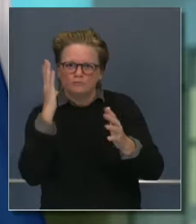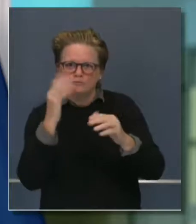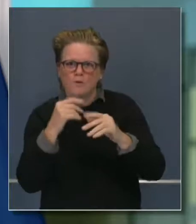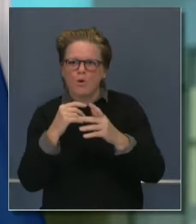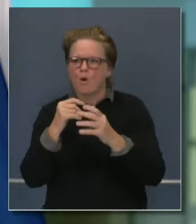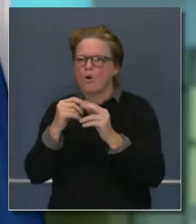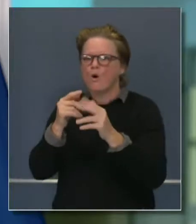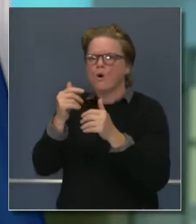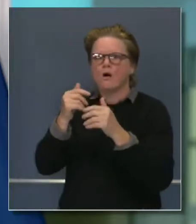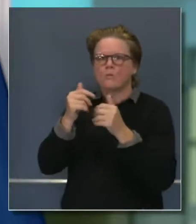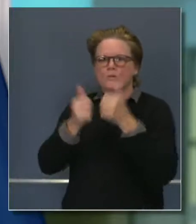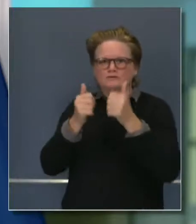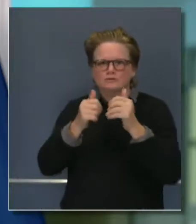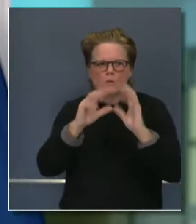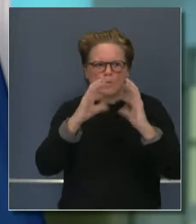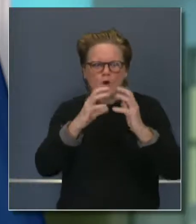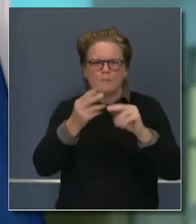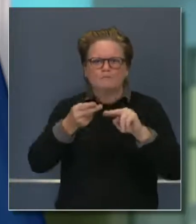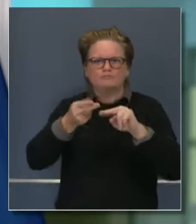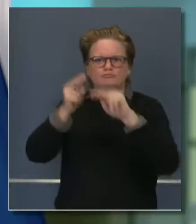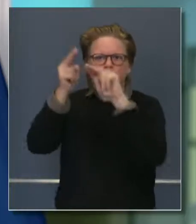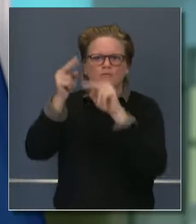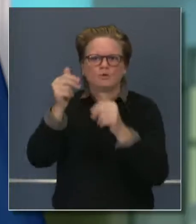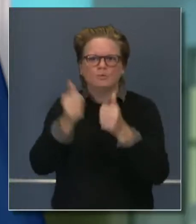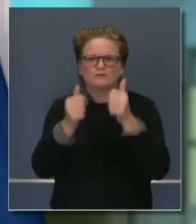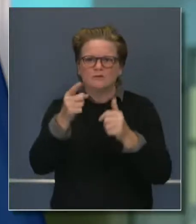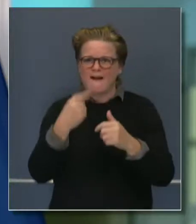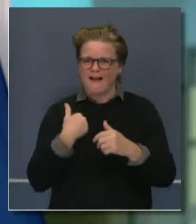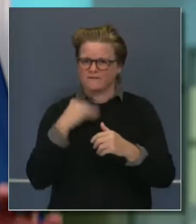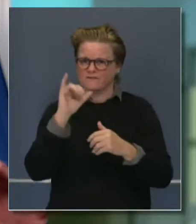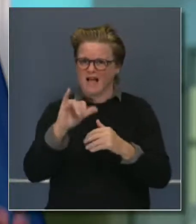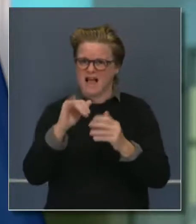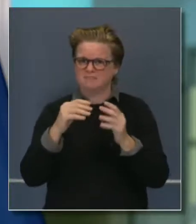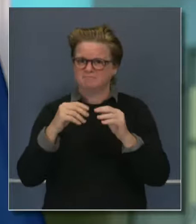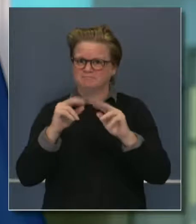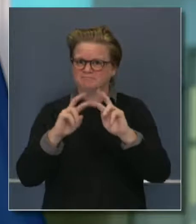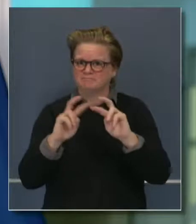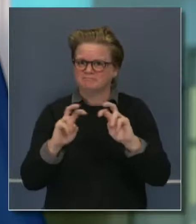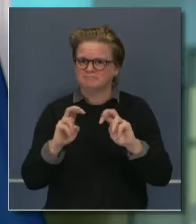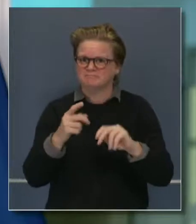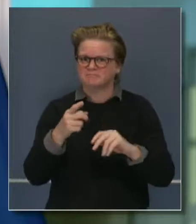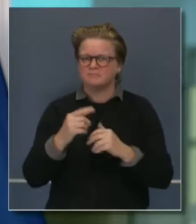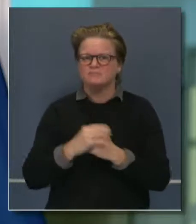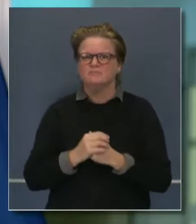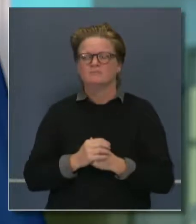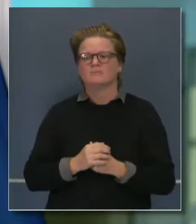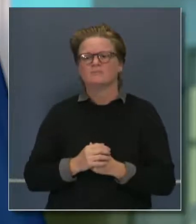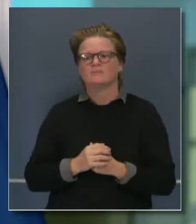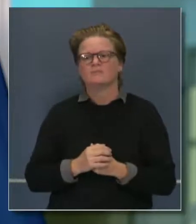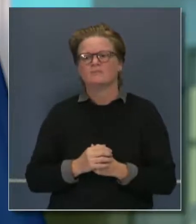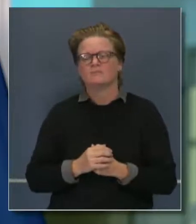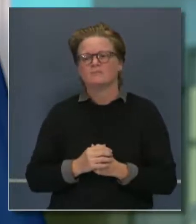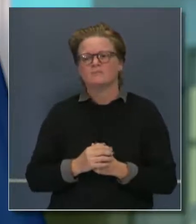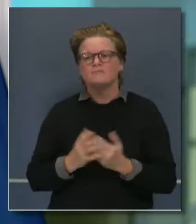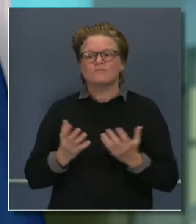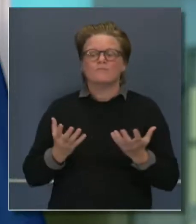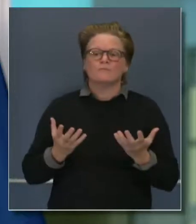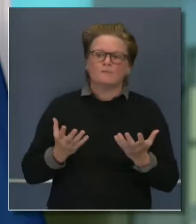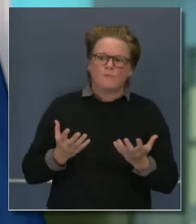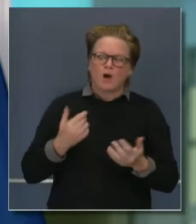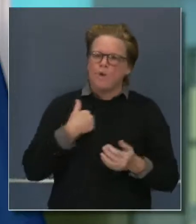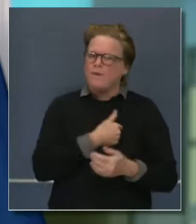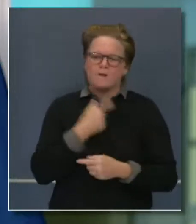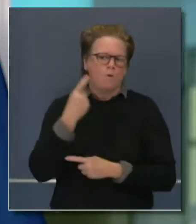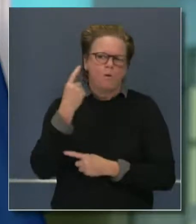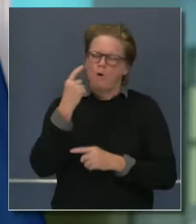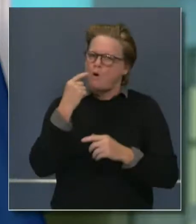And I encourage people to go to our dashboard. You'll see the new transmission numbers as it relates to age cohorts, also always with an equity lens, looking at